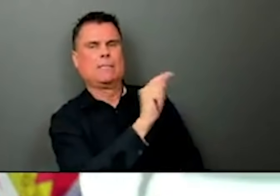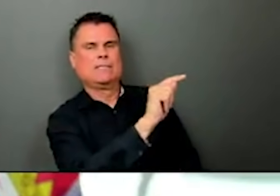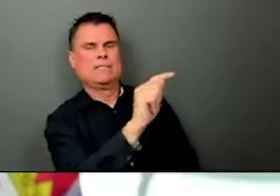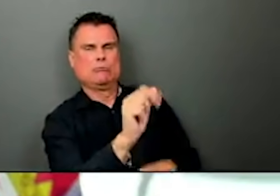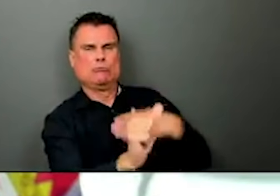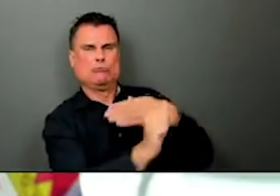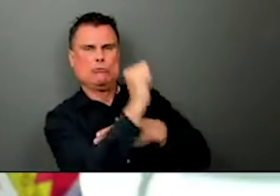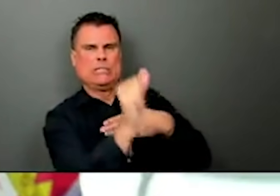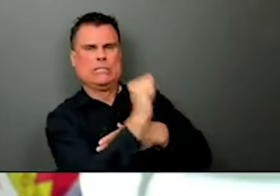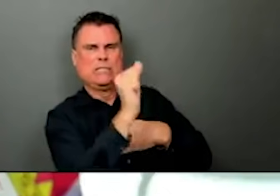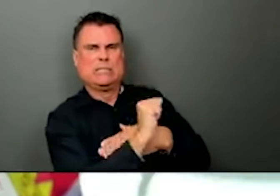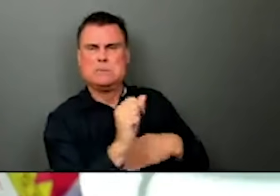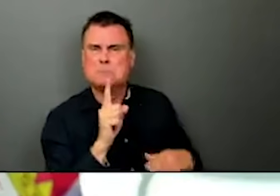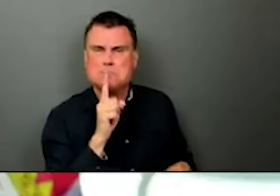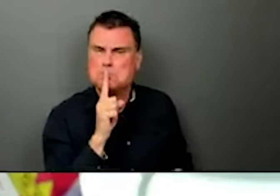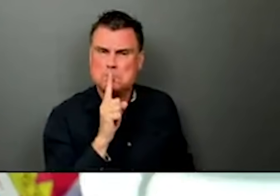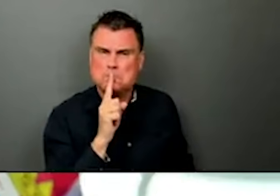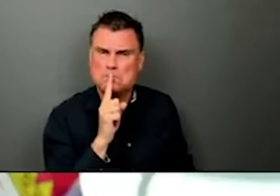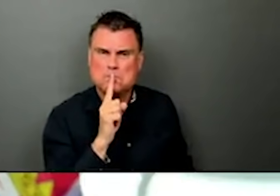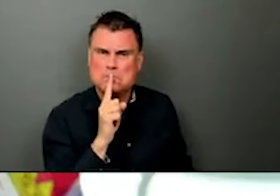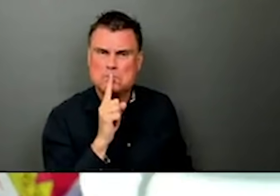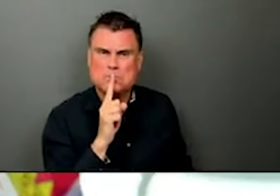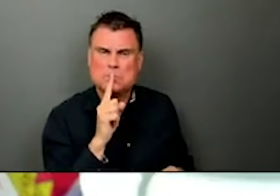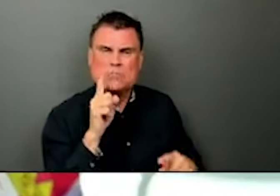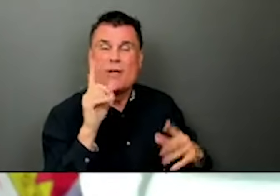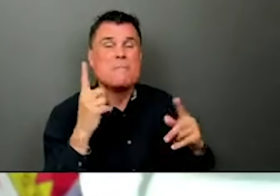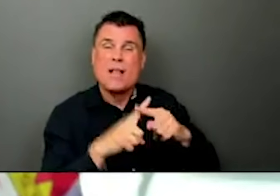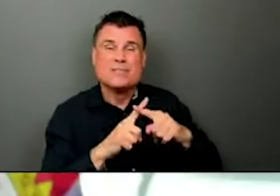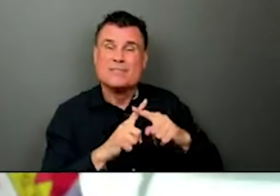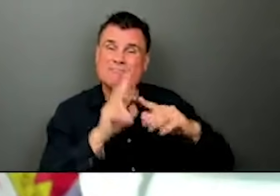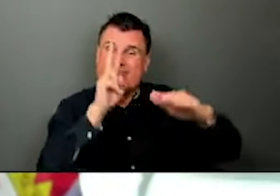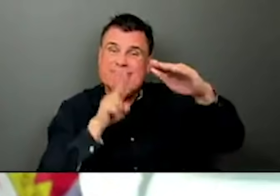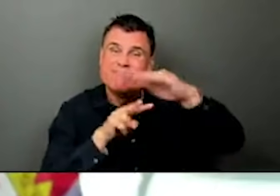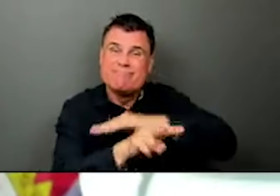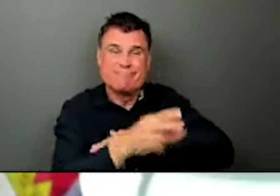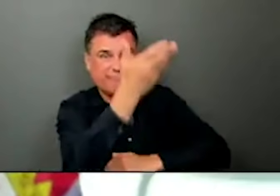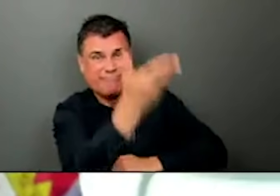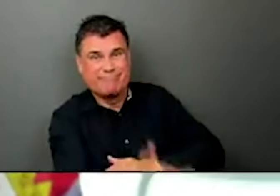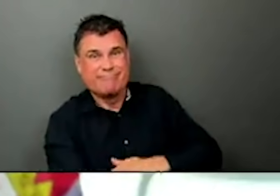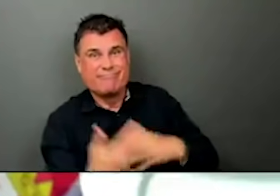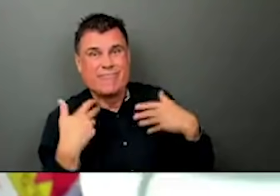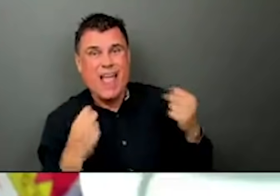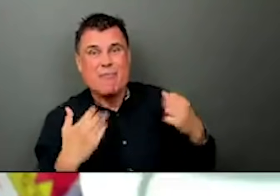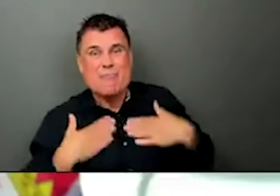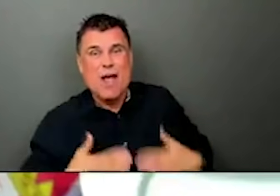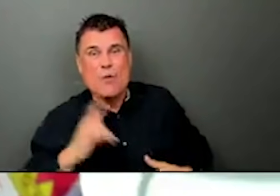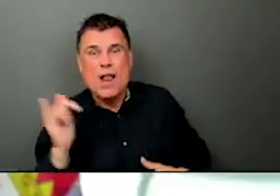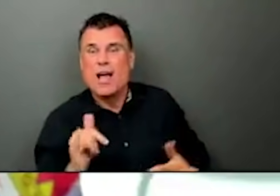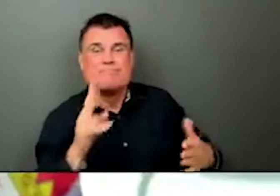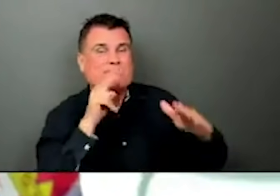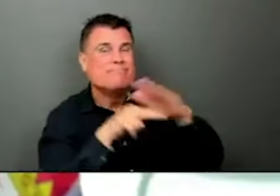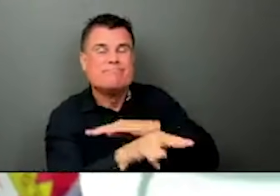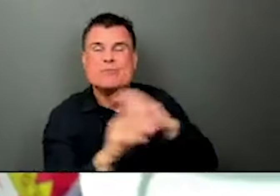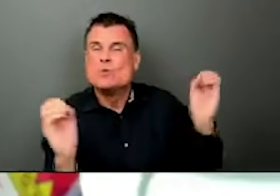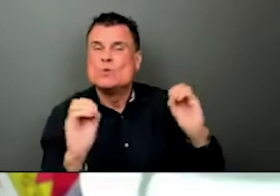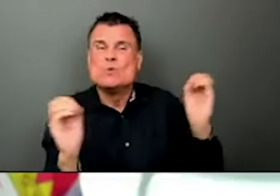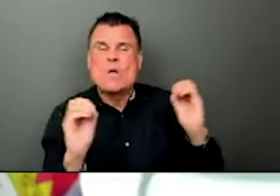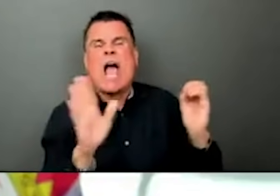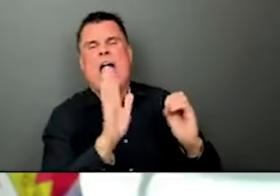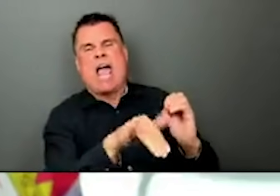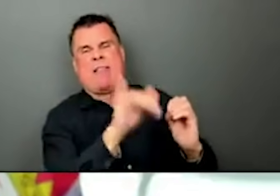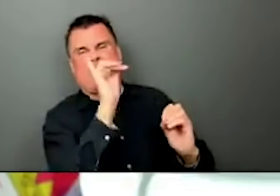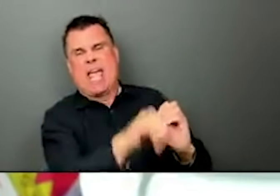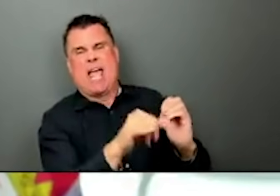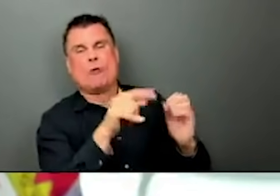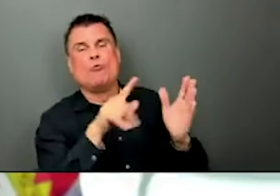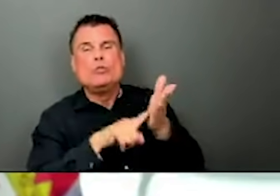if somebody actually did develop this rare outcome, in which case we would not recommend a second dose, or if they had another serious side